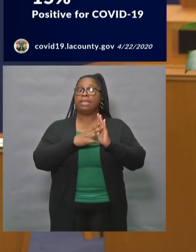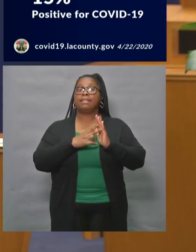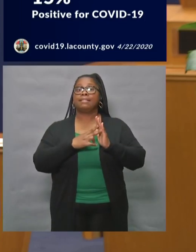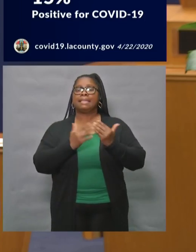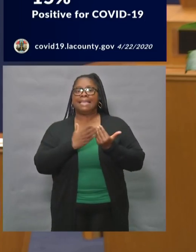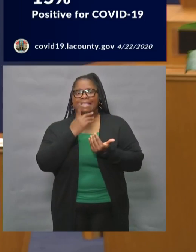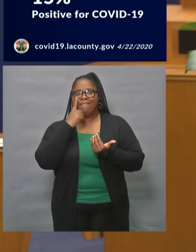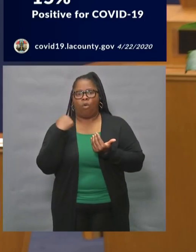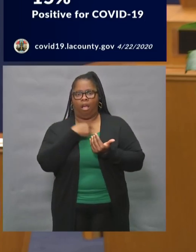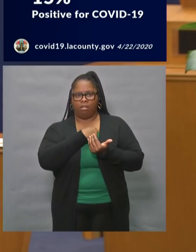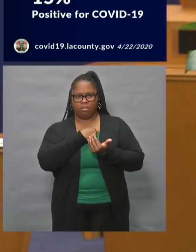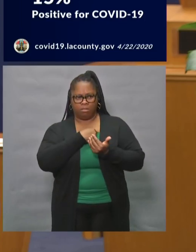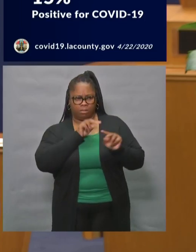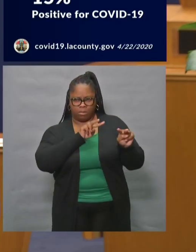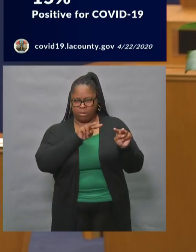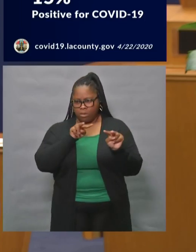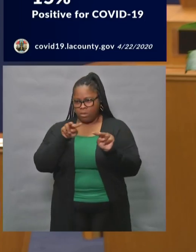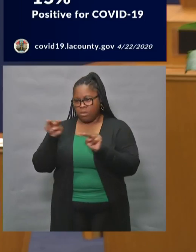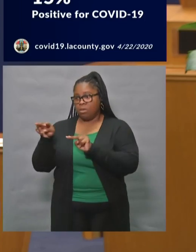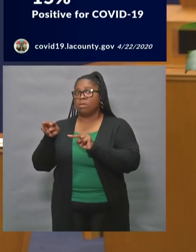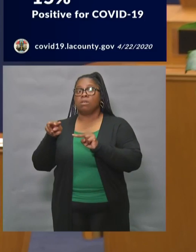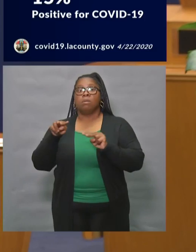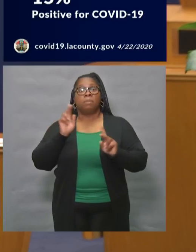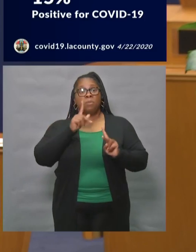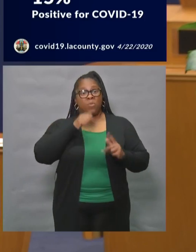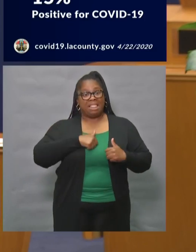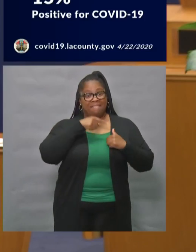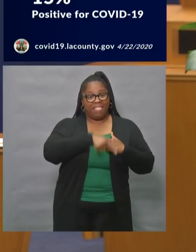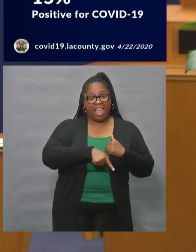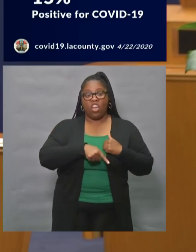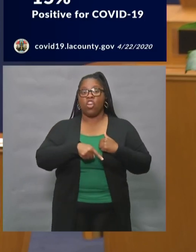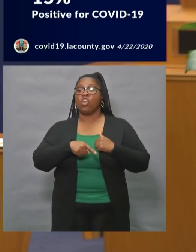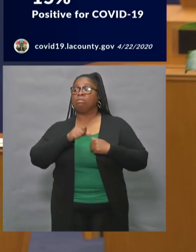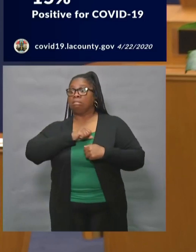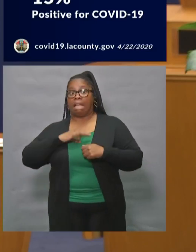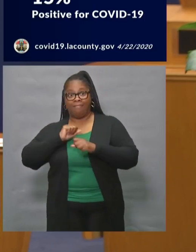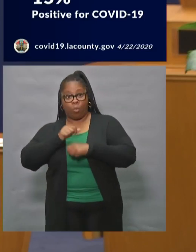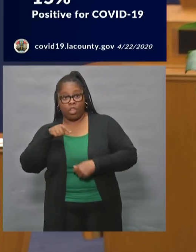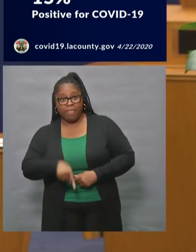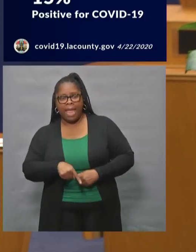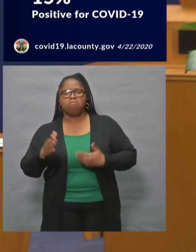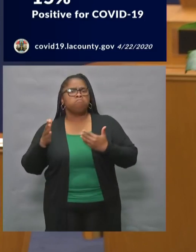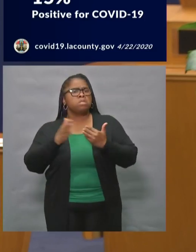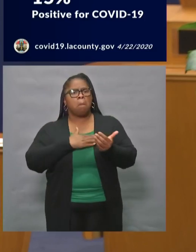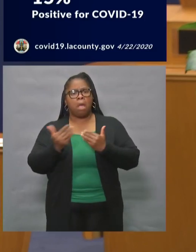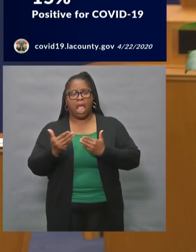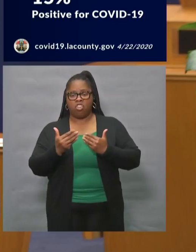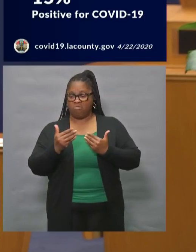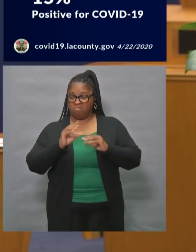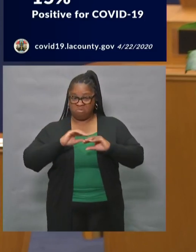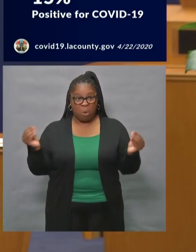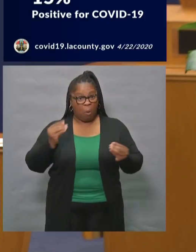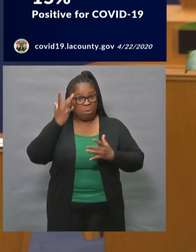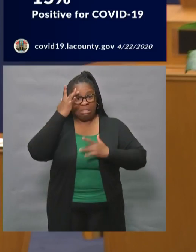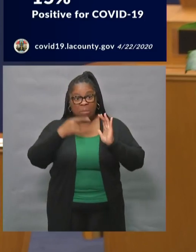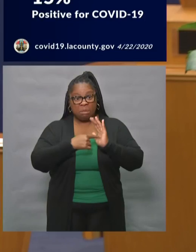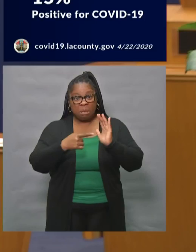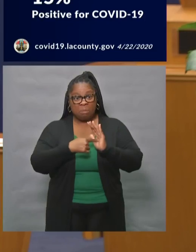and employees who are positive for COVID-19, even if they have no symptoms, are immediately isolated from